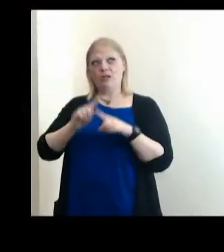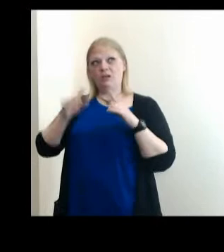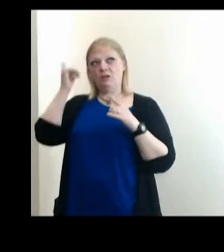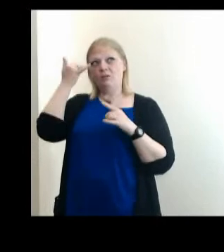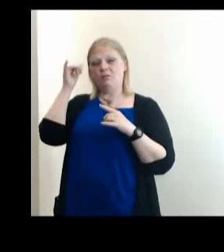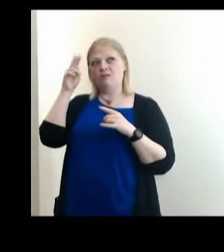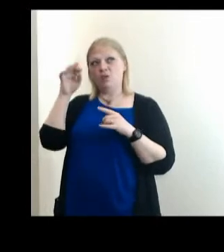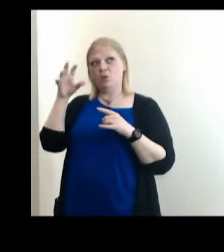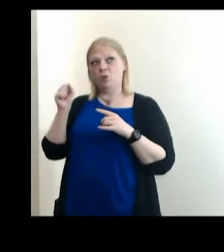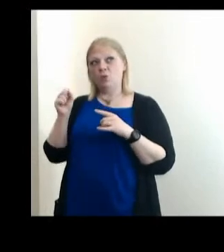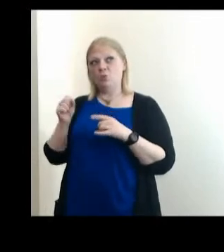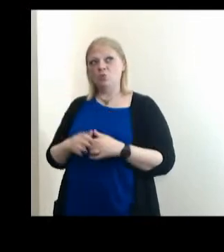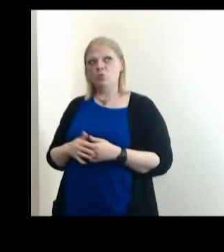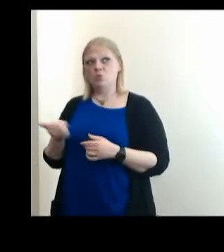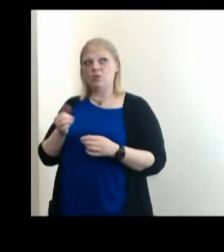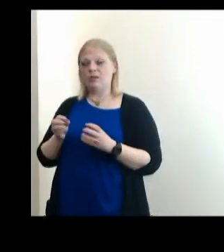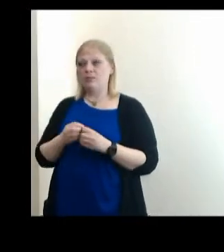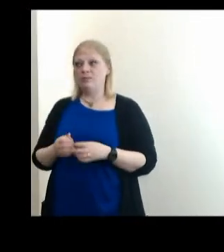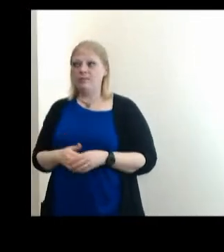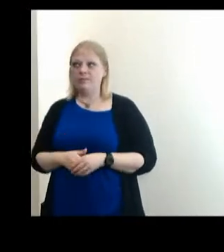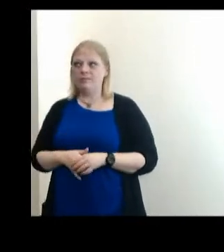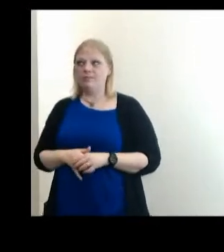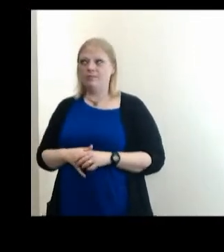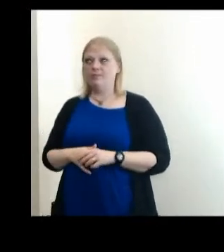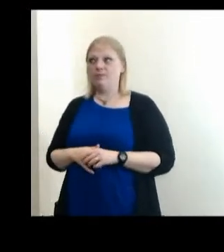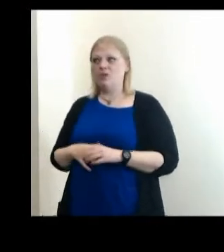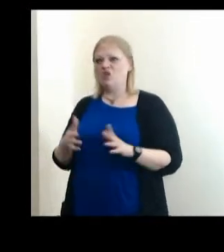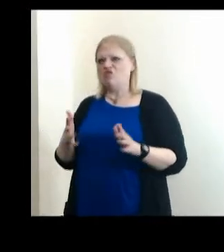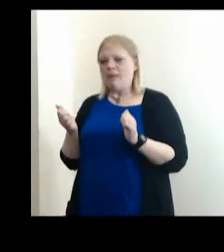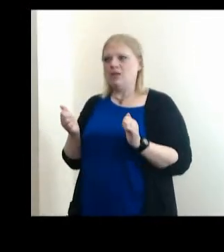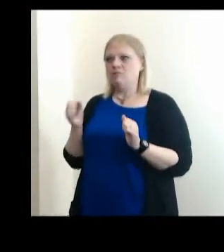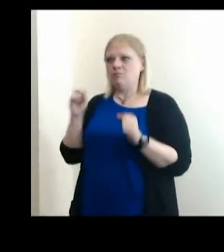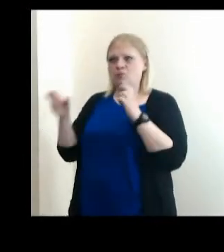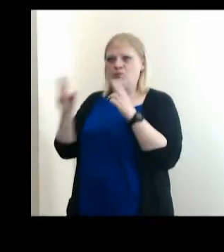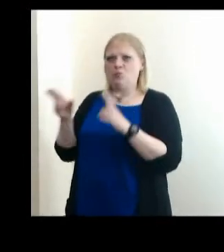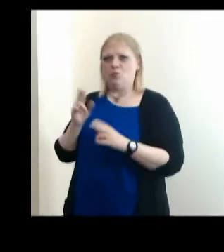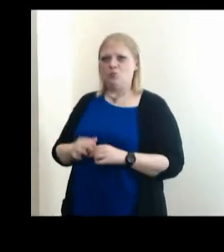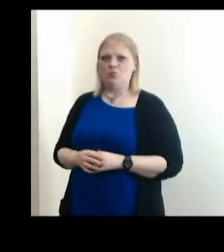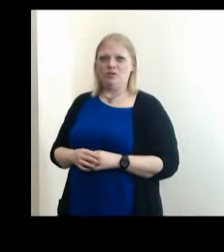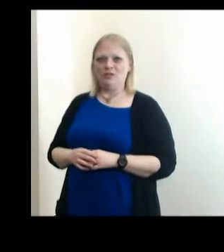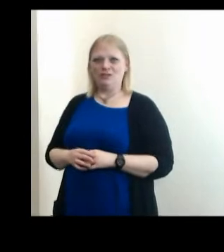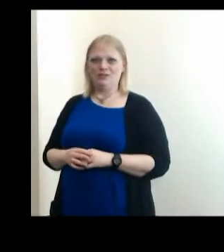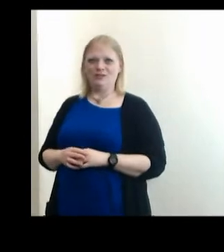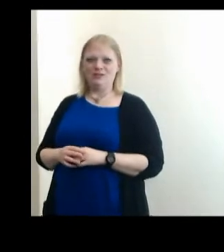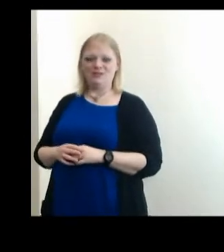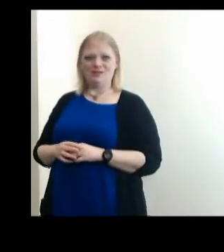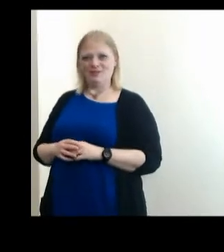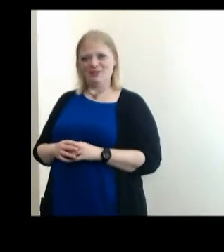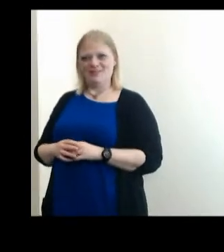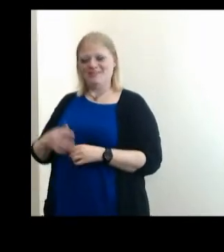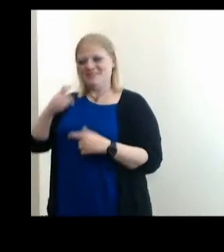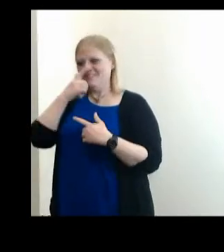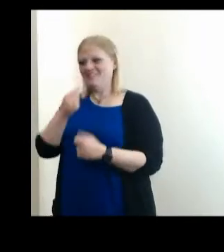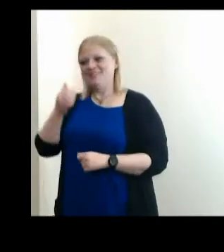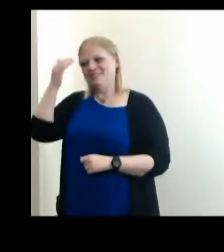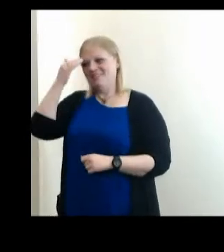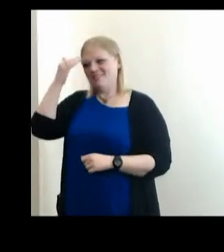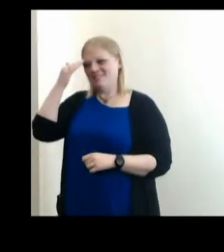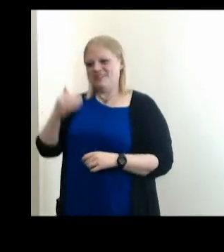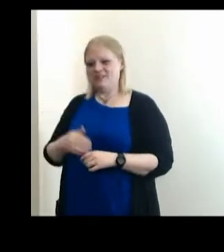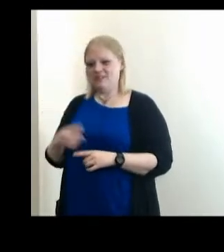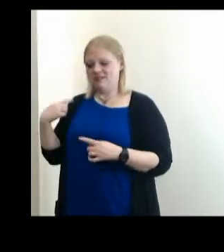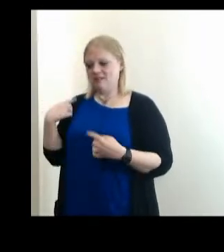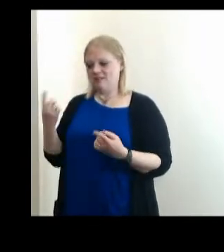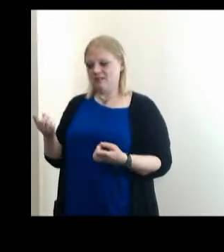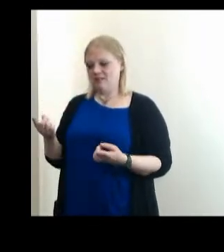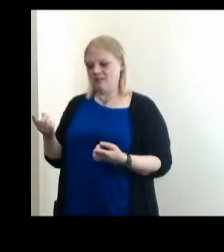Sandra Tan. Sandy, any other questions? Do rapid fire round. Yes, I did. I'm interested to know,